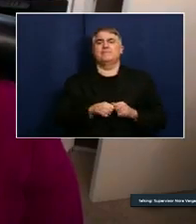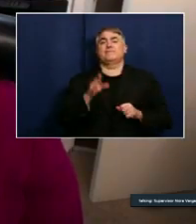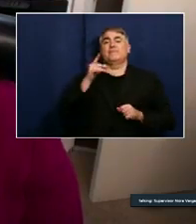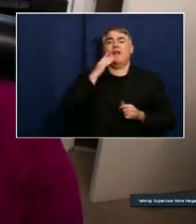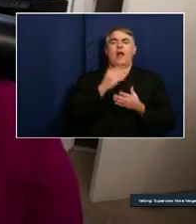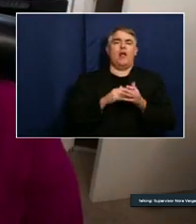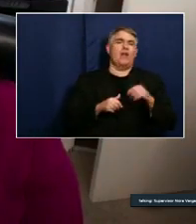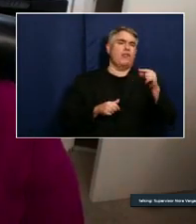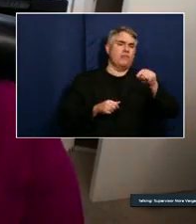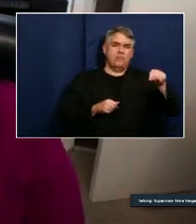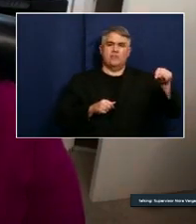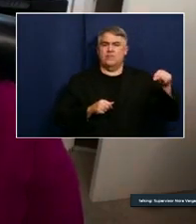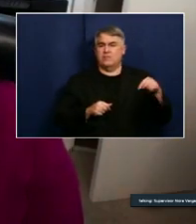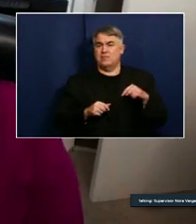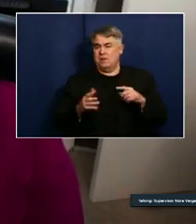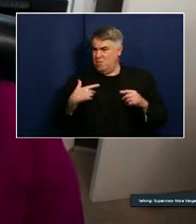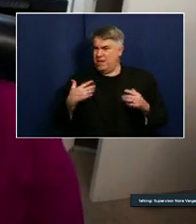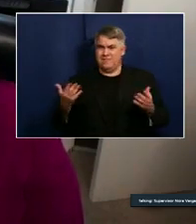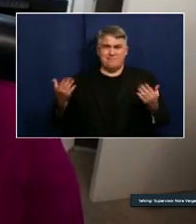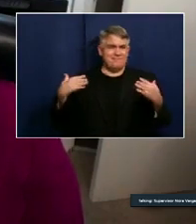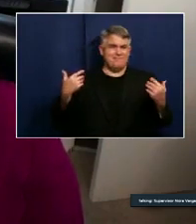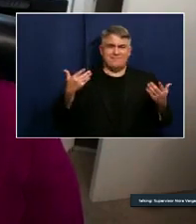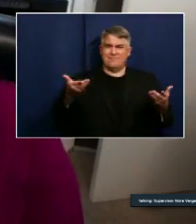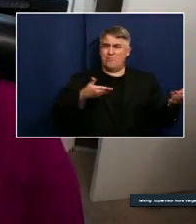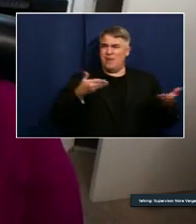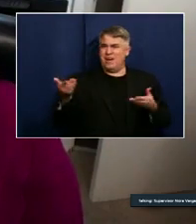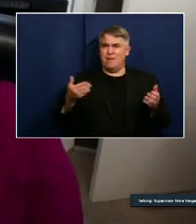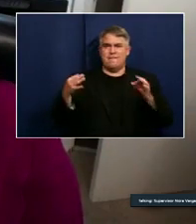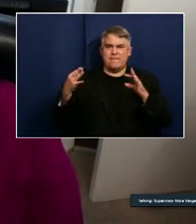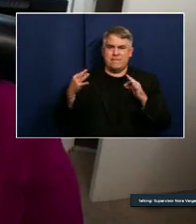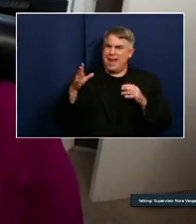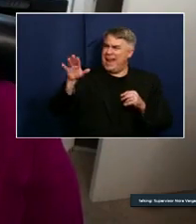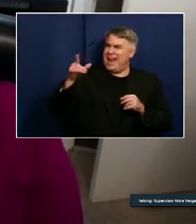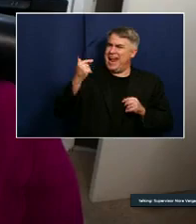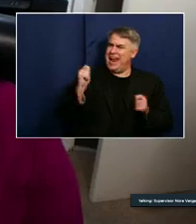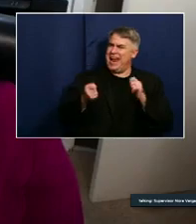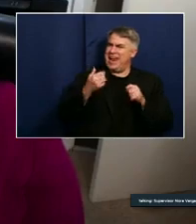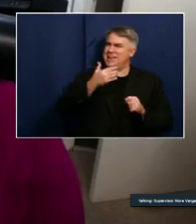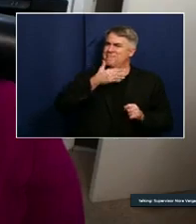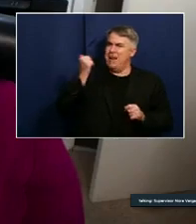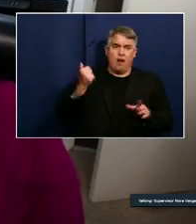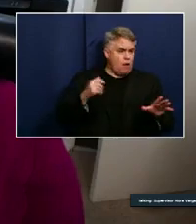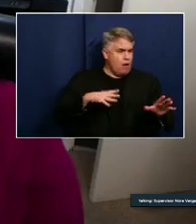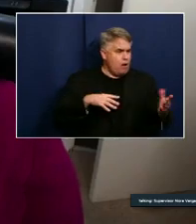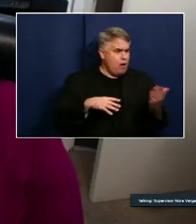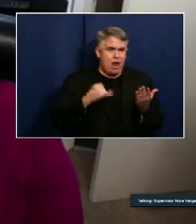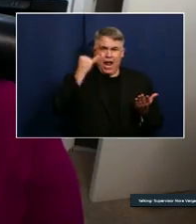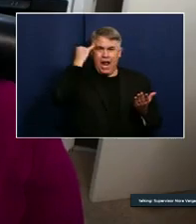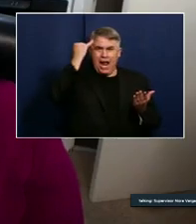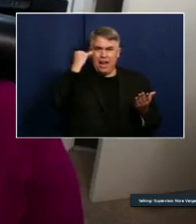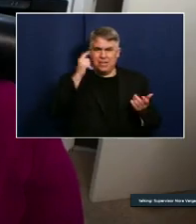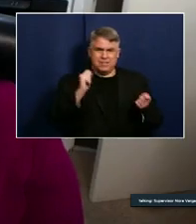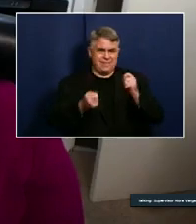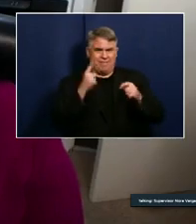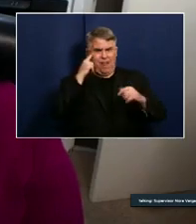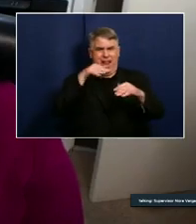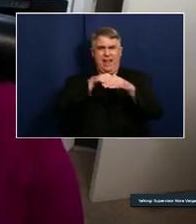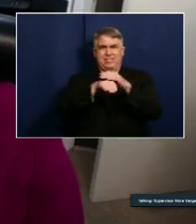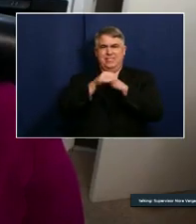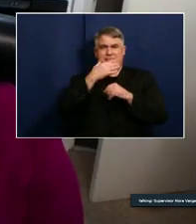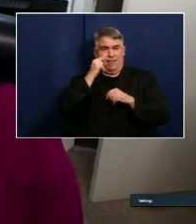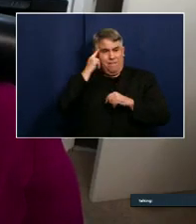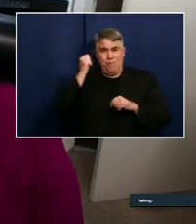any feedback and recommendations as we're trying to make this accessible and that people get their